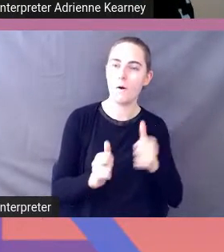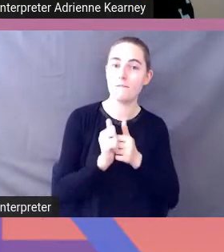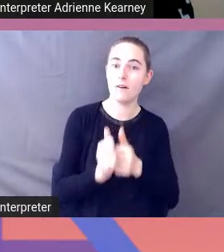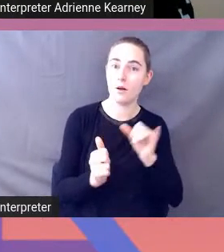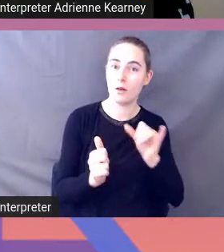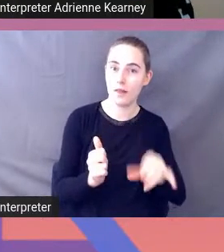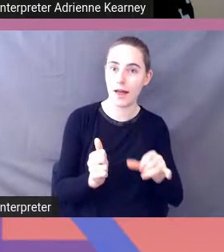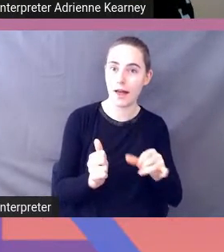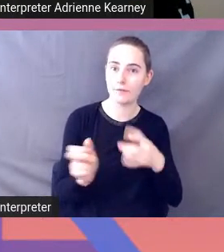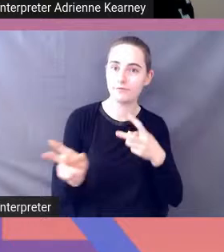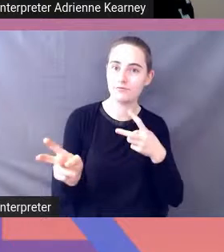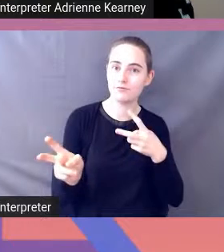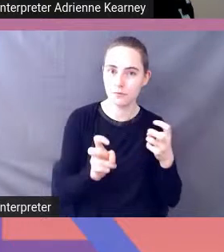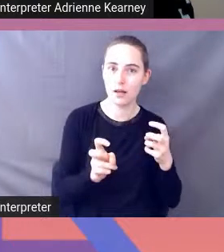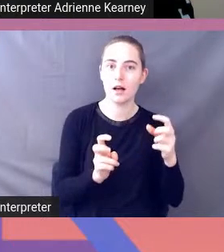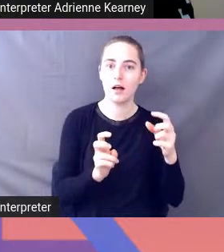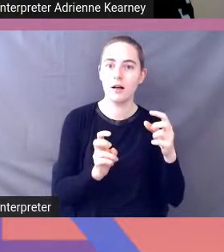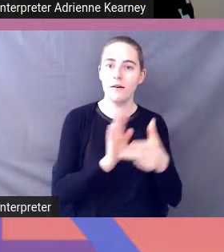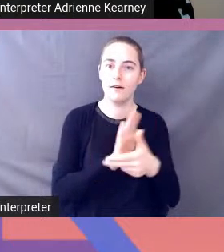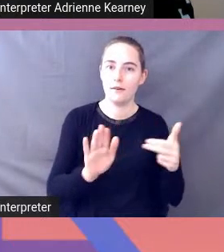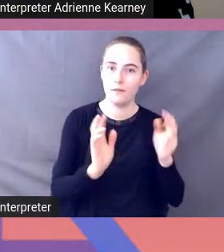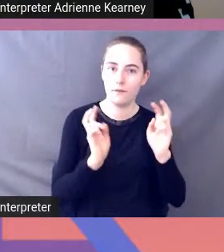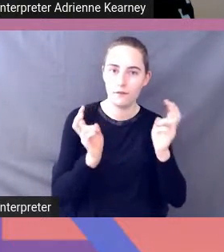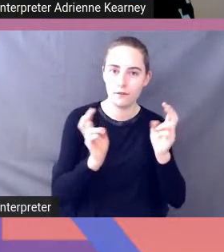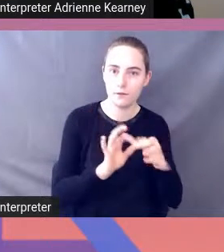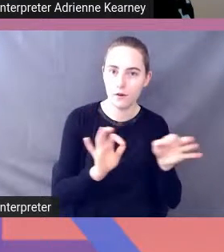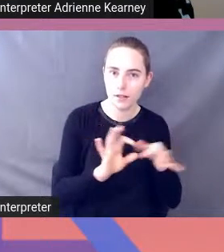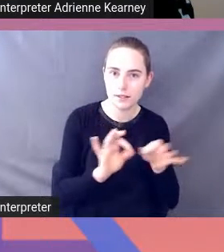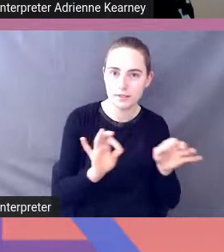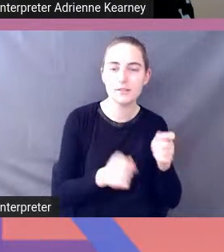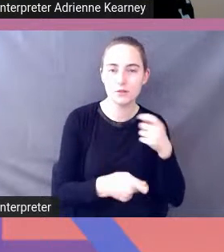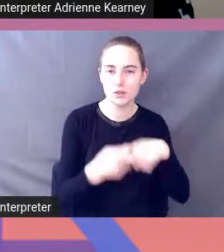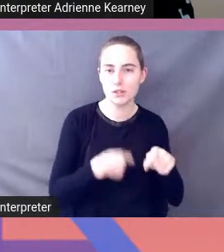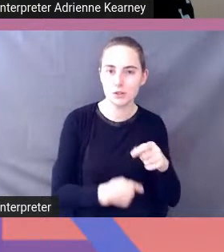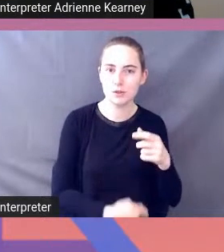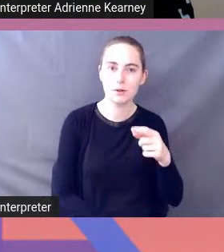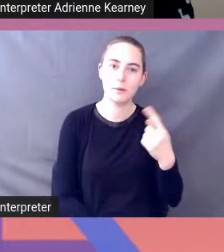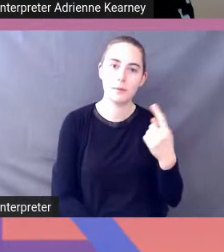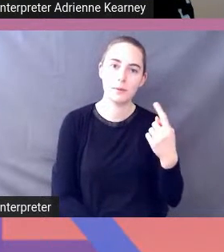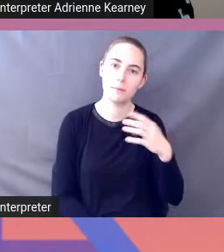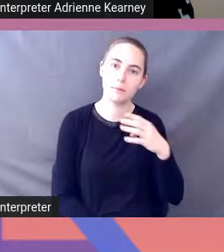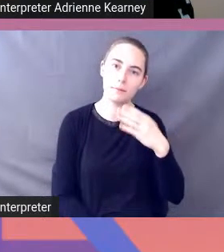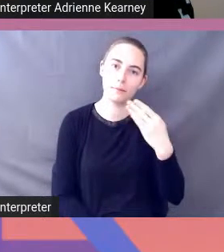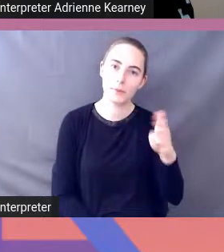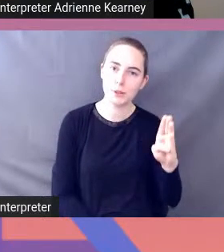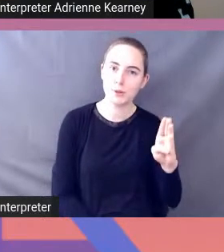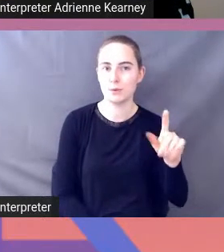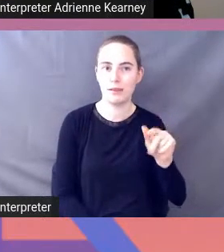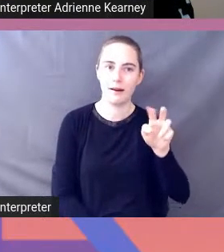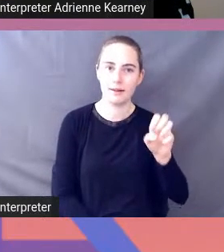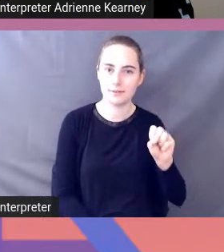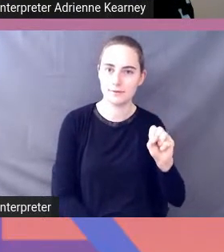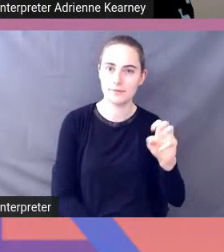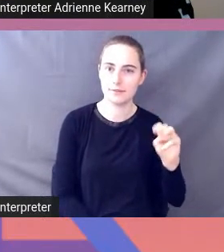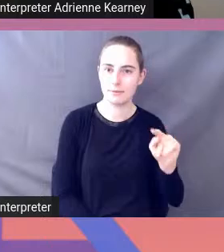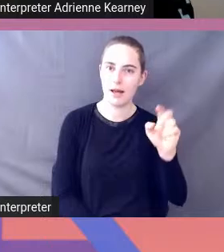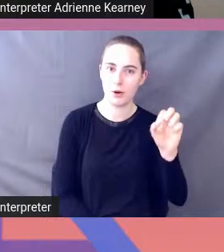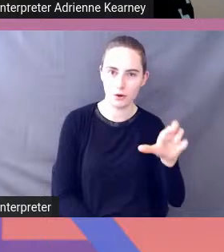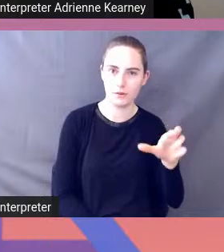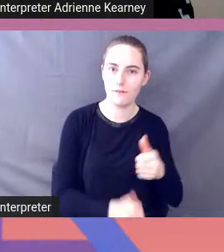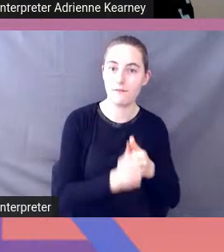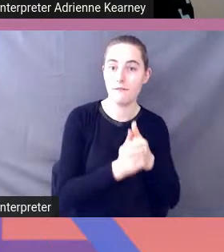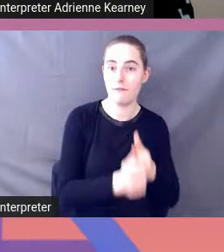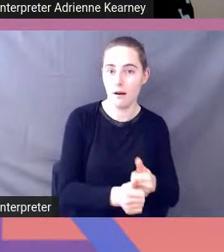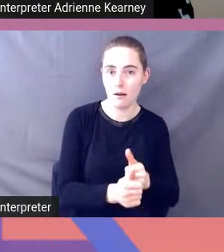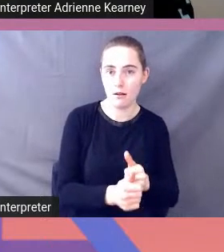space. Yeah, and I certainly feel valued. Sometimes I don't feel valued when, and Miss Sulinet can